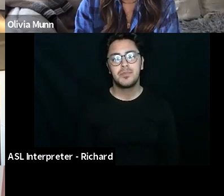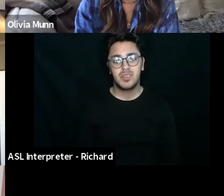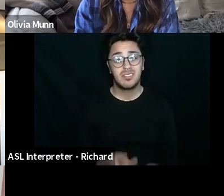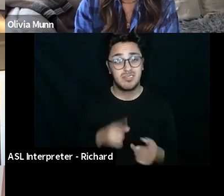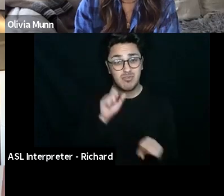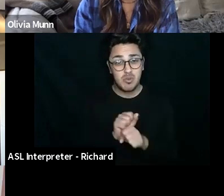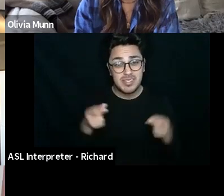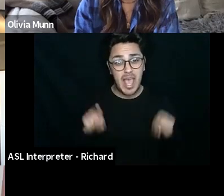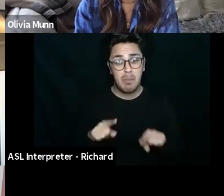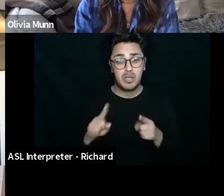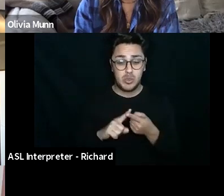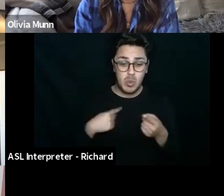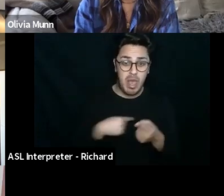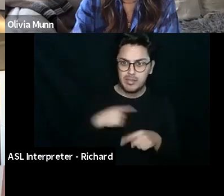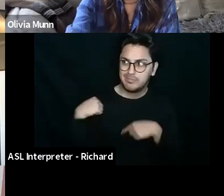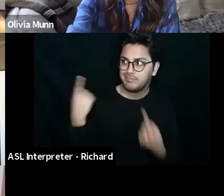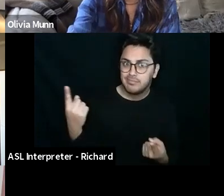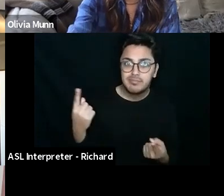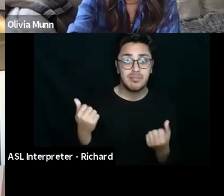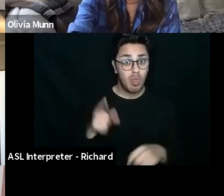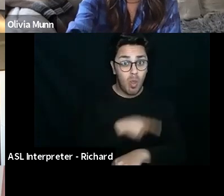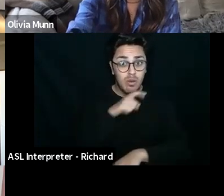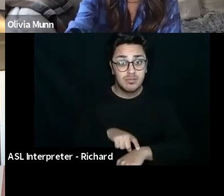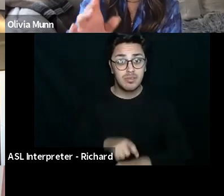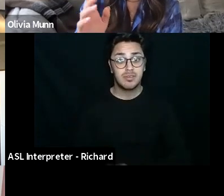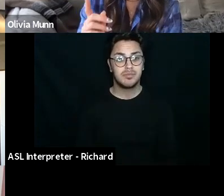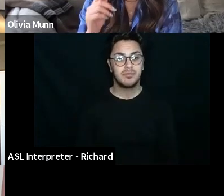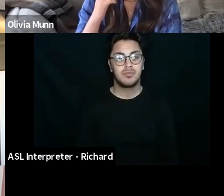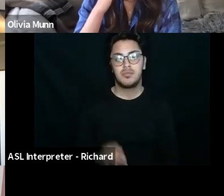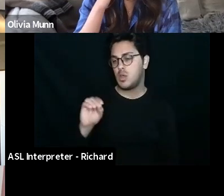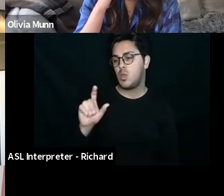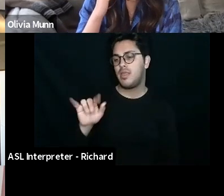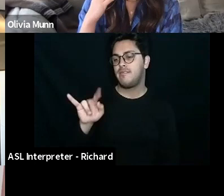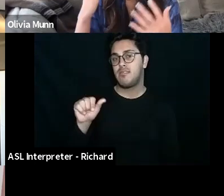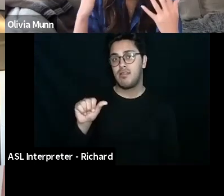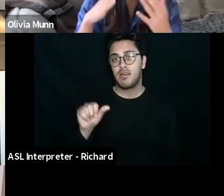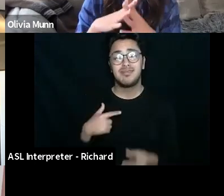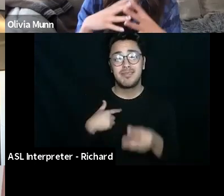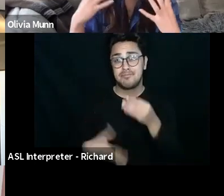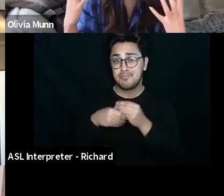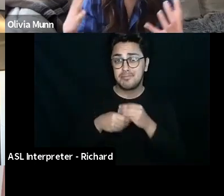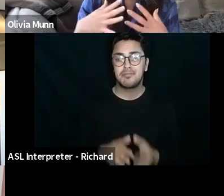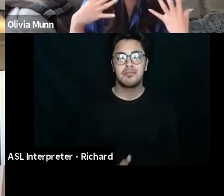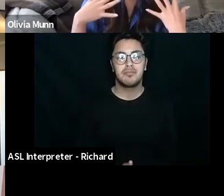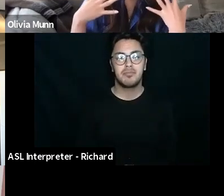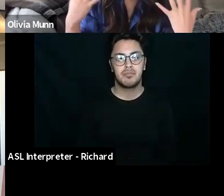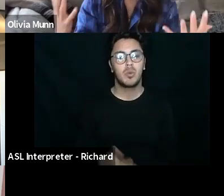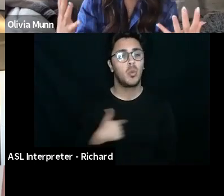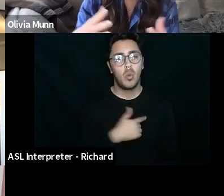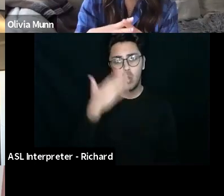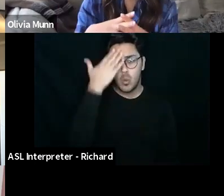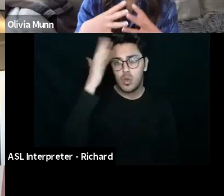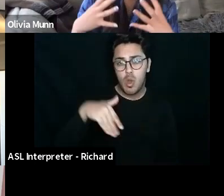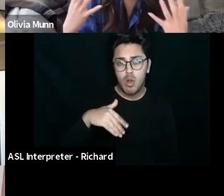and it's happening for a very, very long time. I could just add that, like, you know, of course, we all know we talk